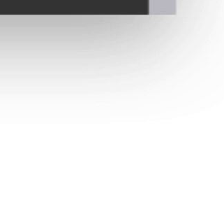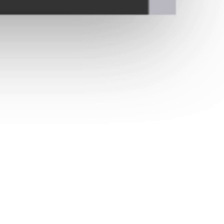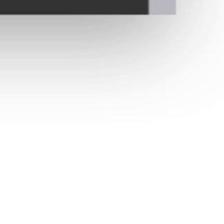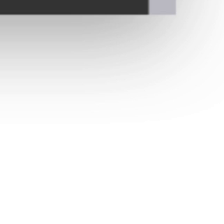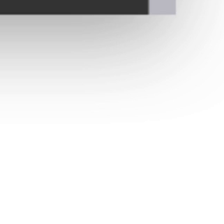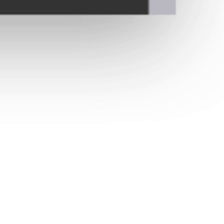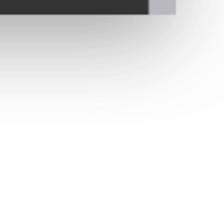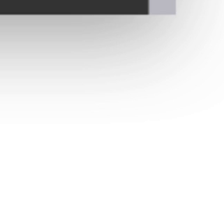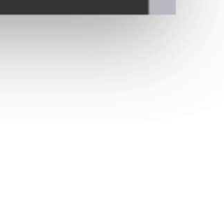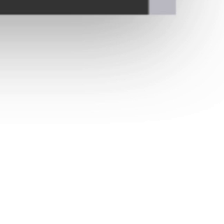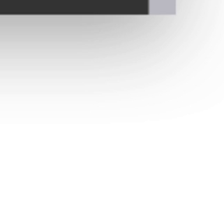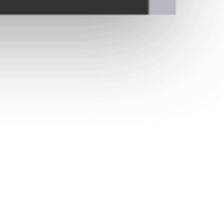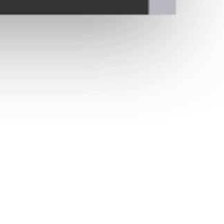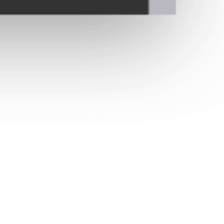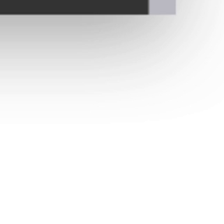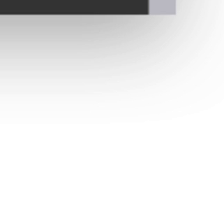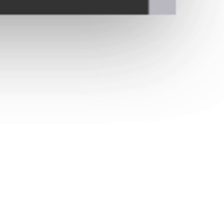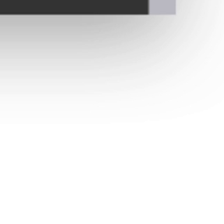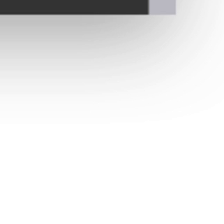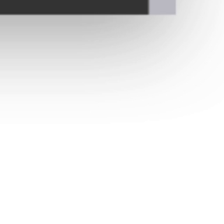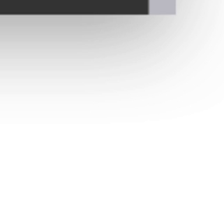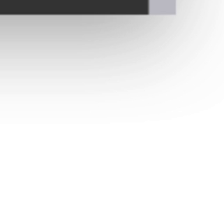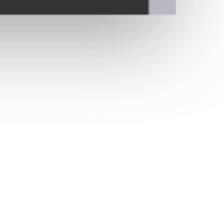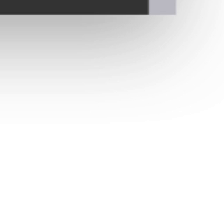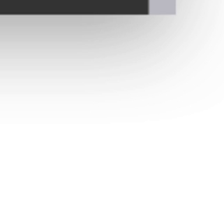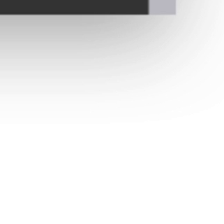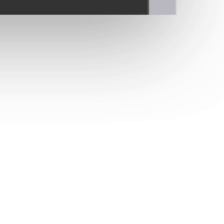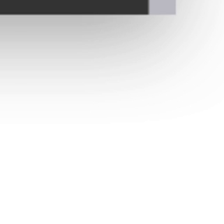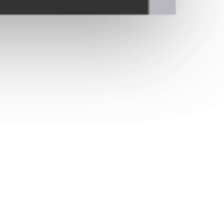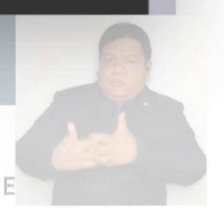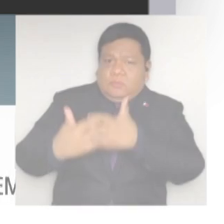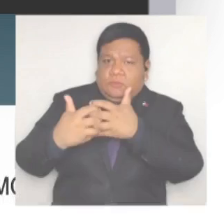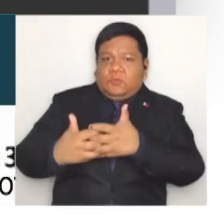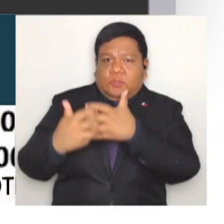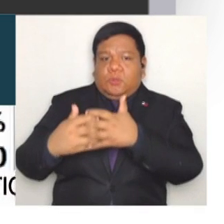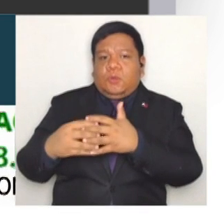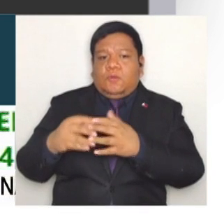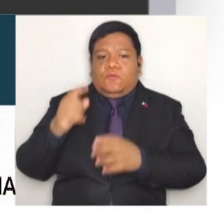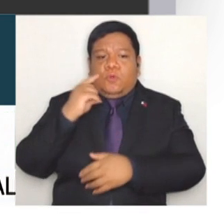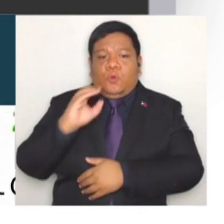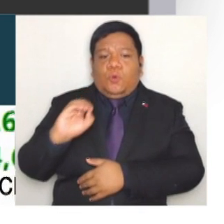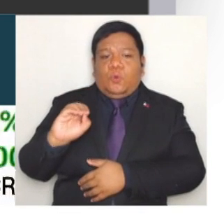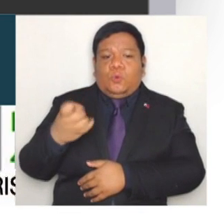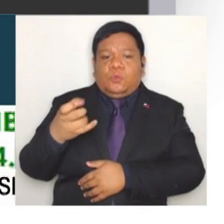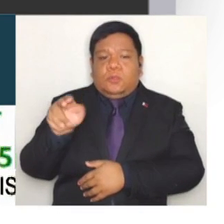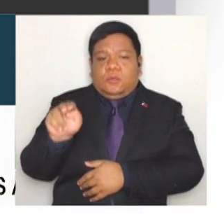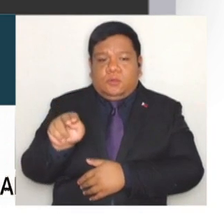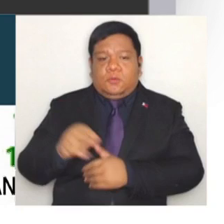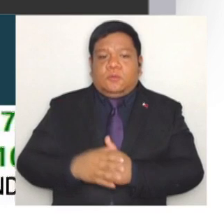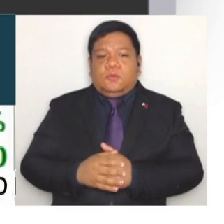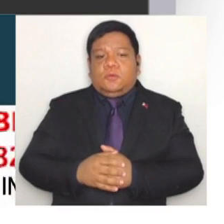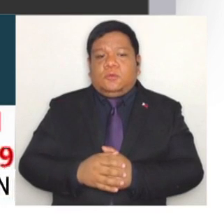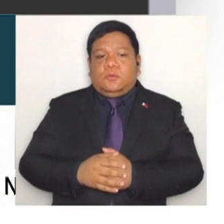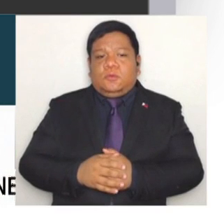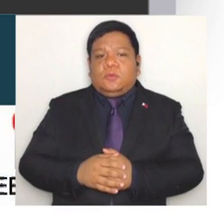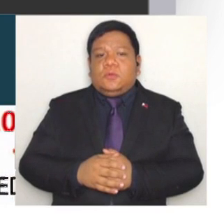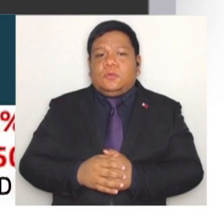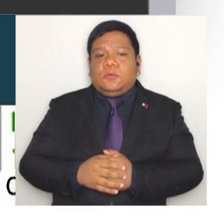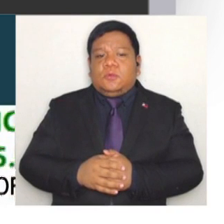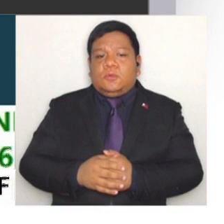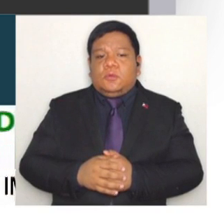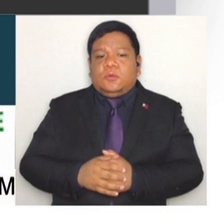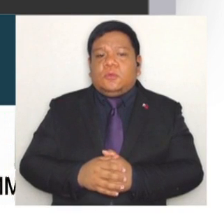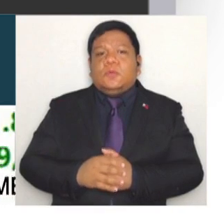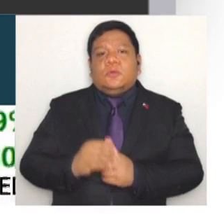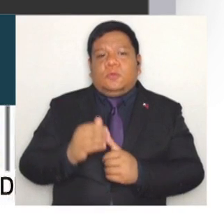tinatawag na vacuum insulated evaporator. This is a separate system from the oxygen generation plant and would